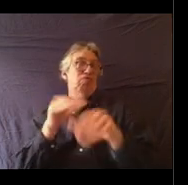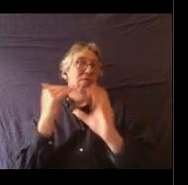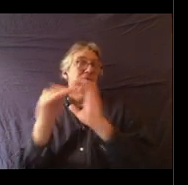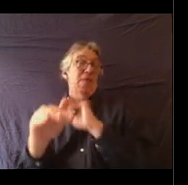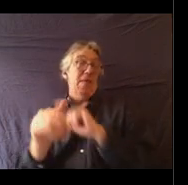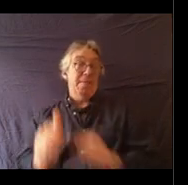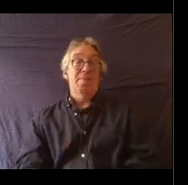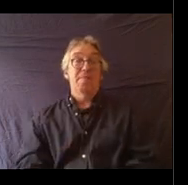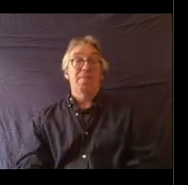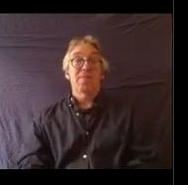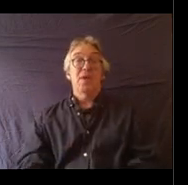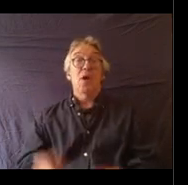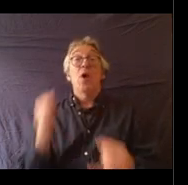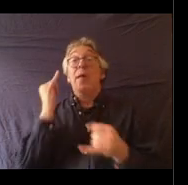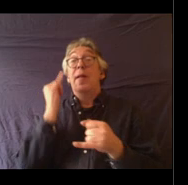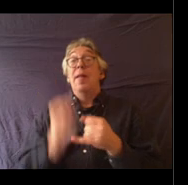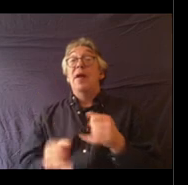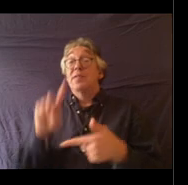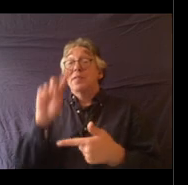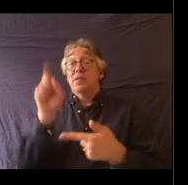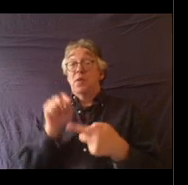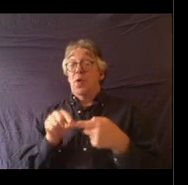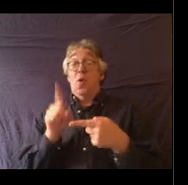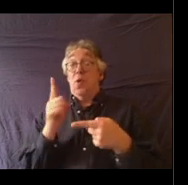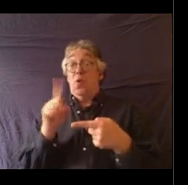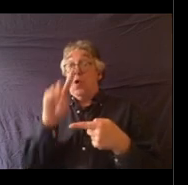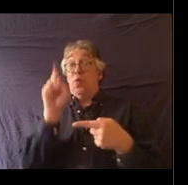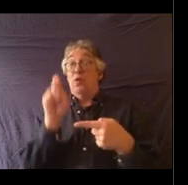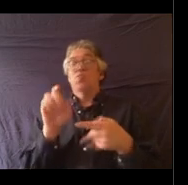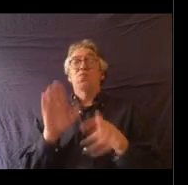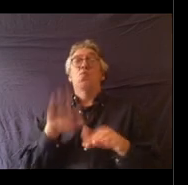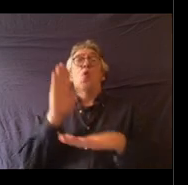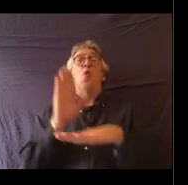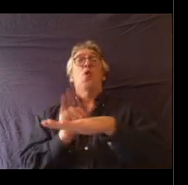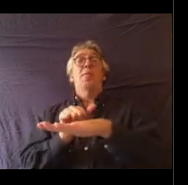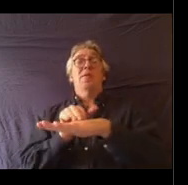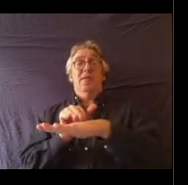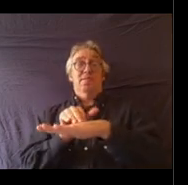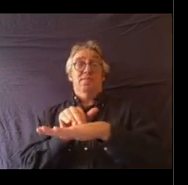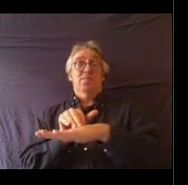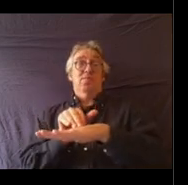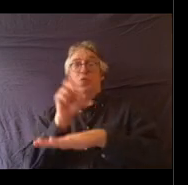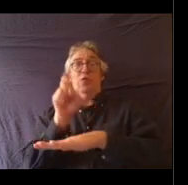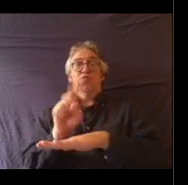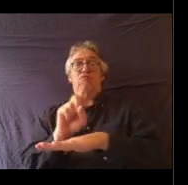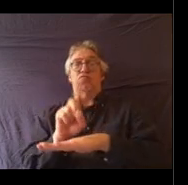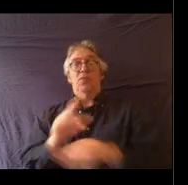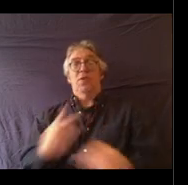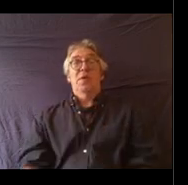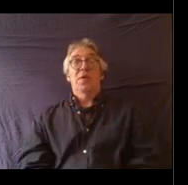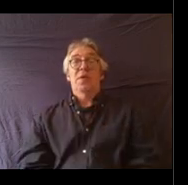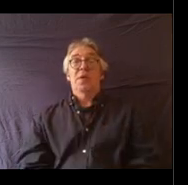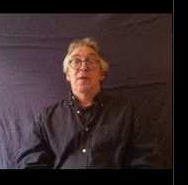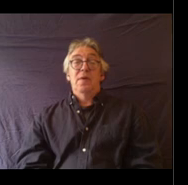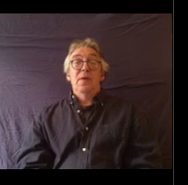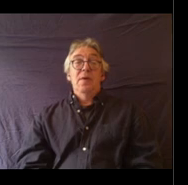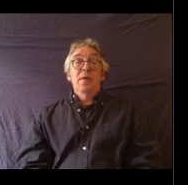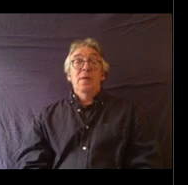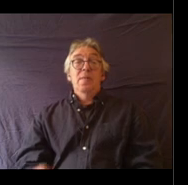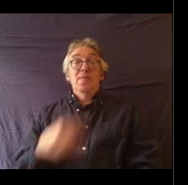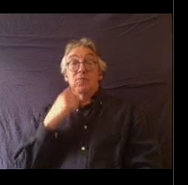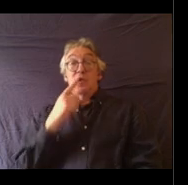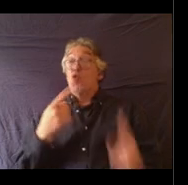So I have one question here. Actually, it's more of a comment, and wonder what our speakers might answer to this. So viewers